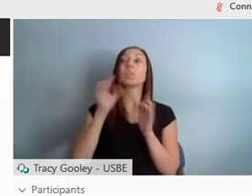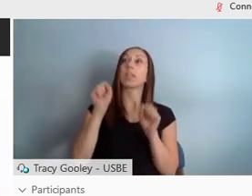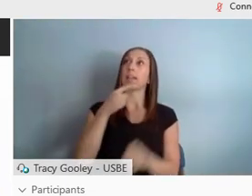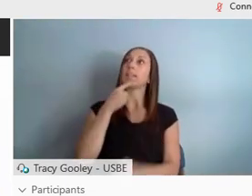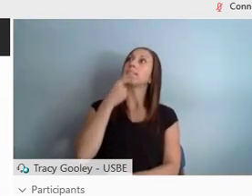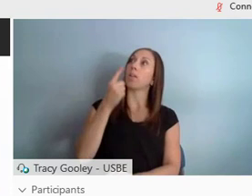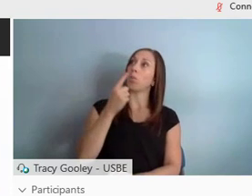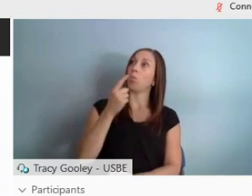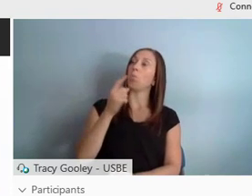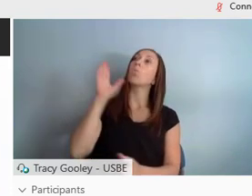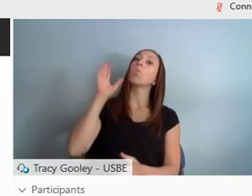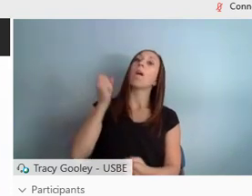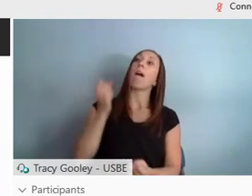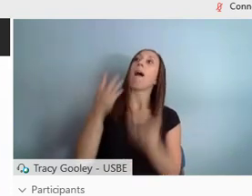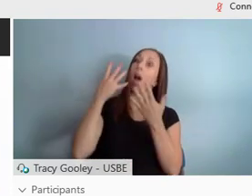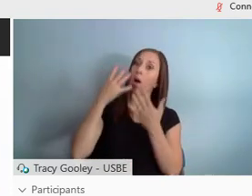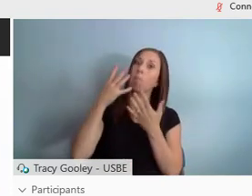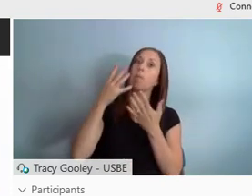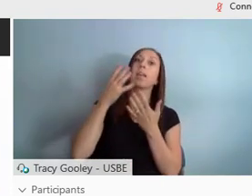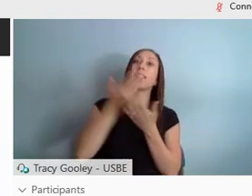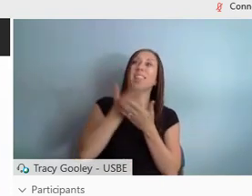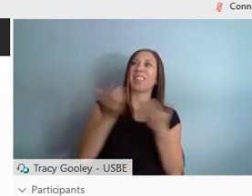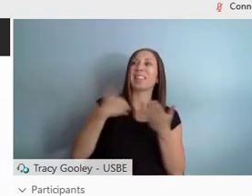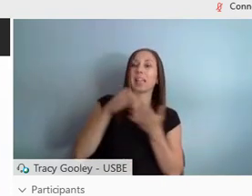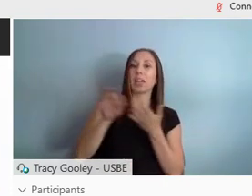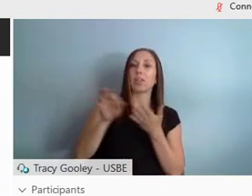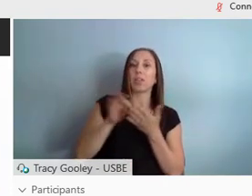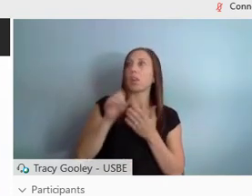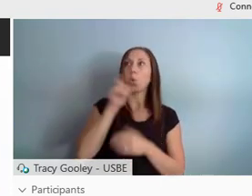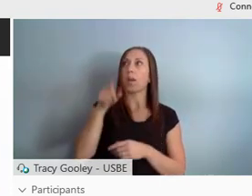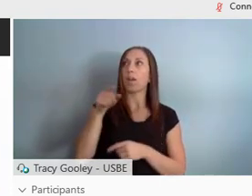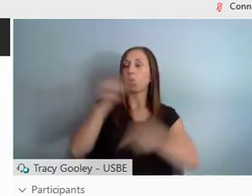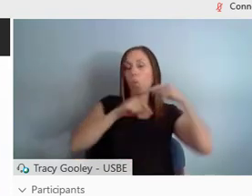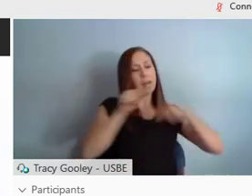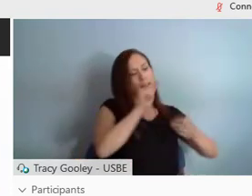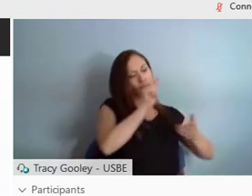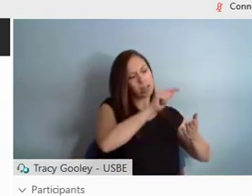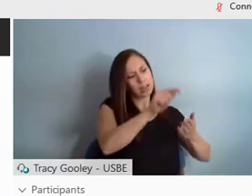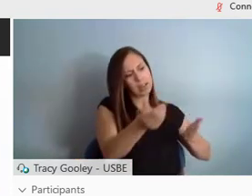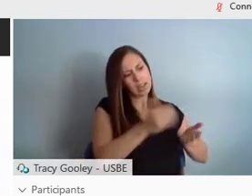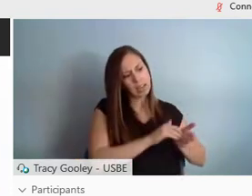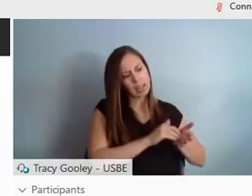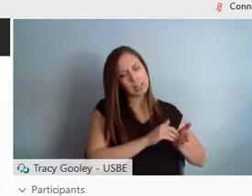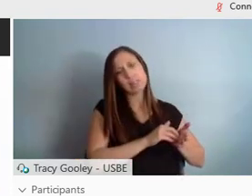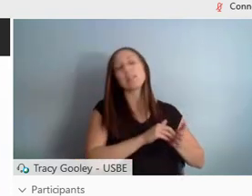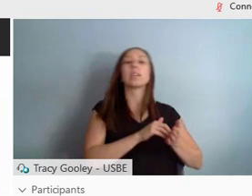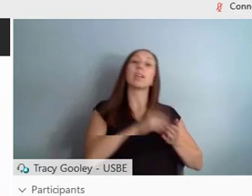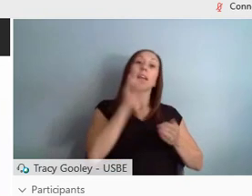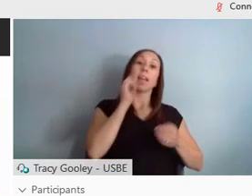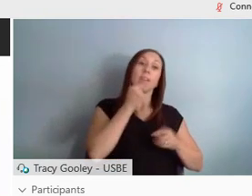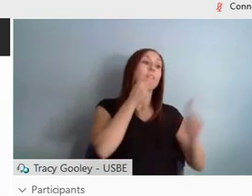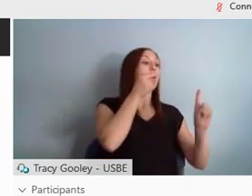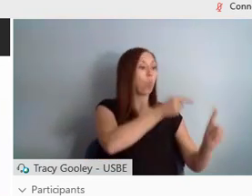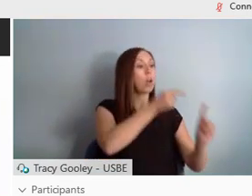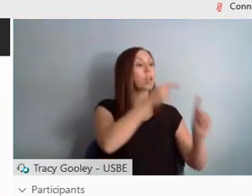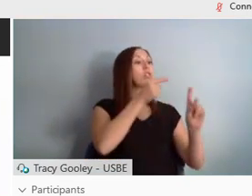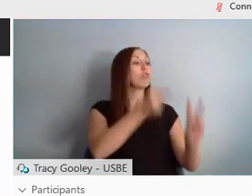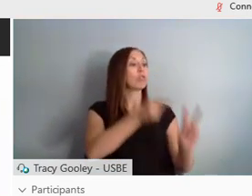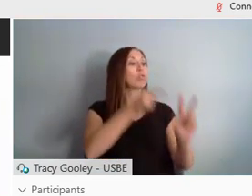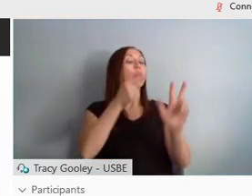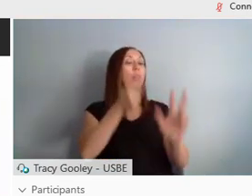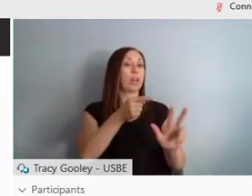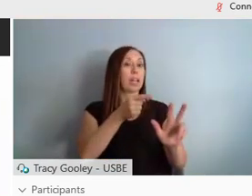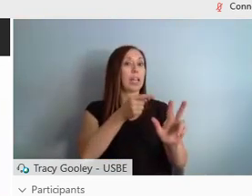you how many objects they counted without recounting. So if they counted and pointed to each item